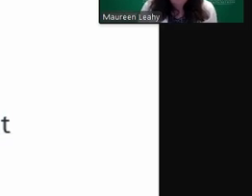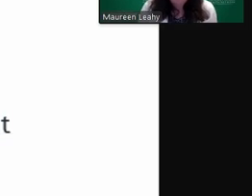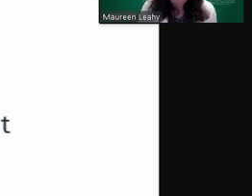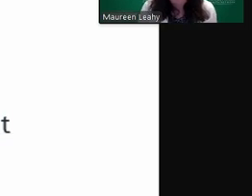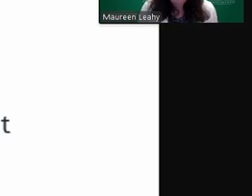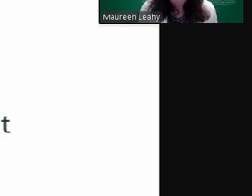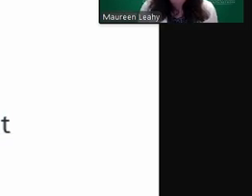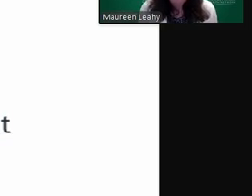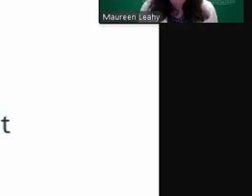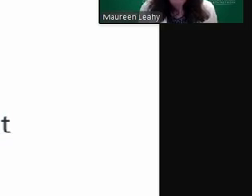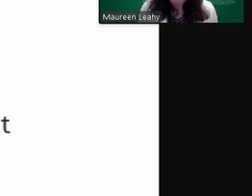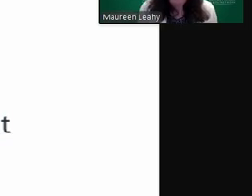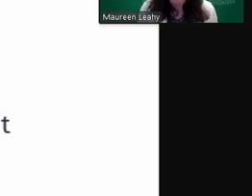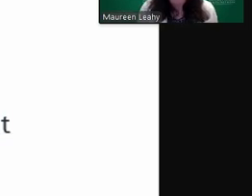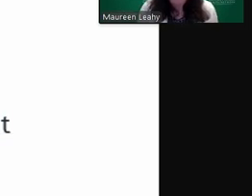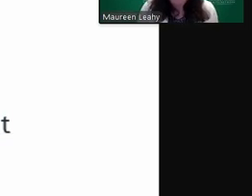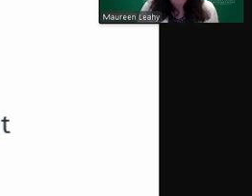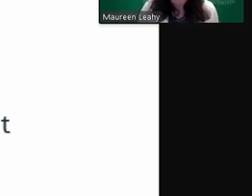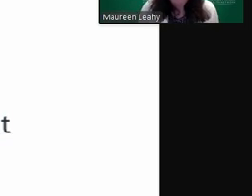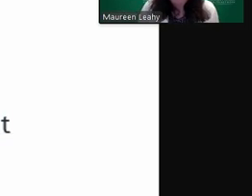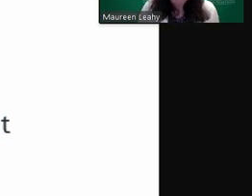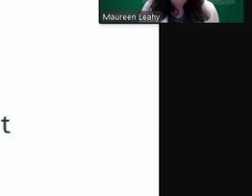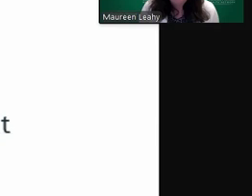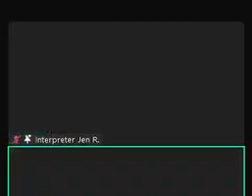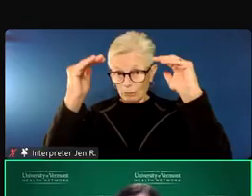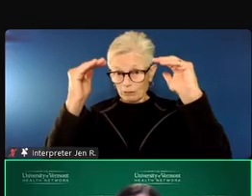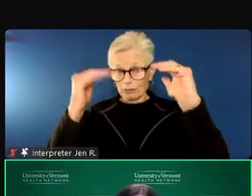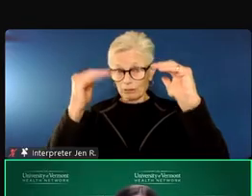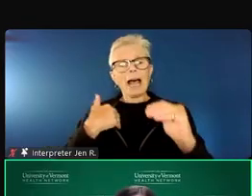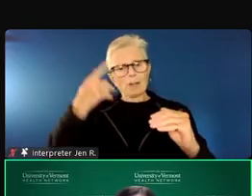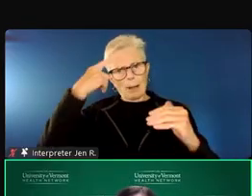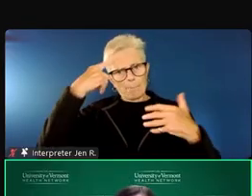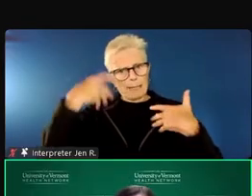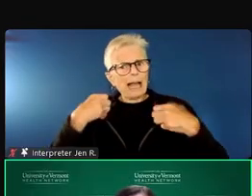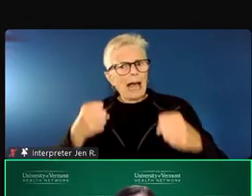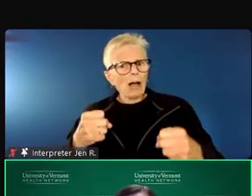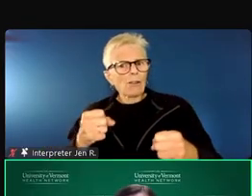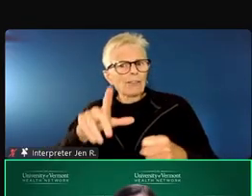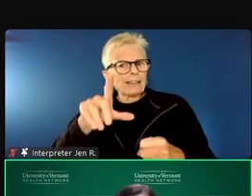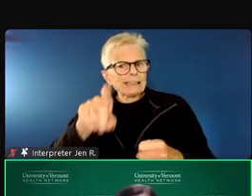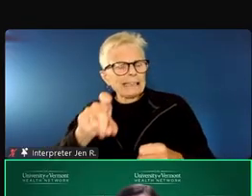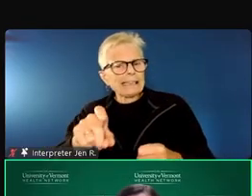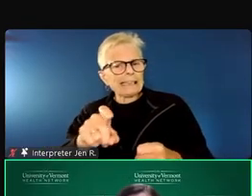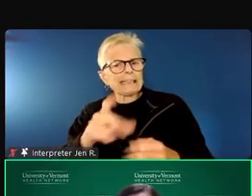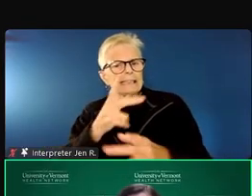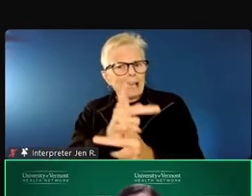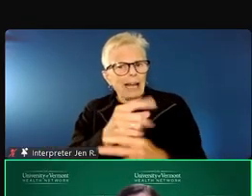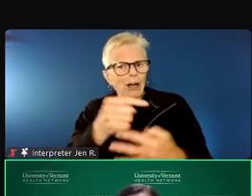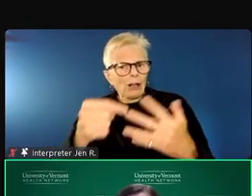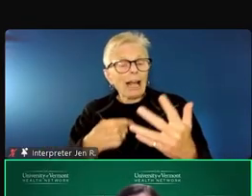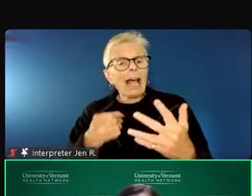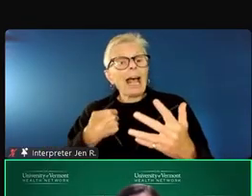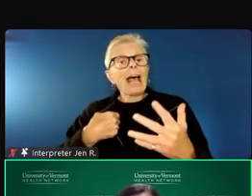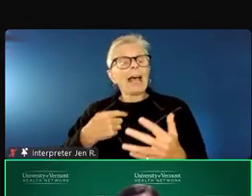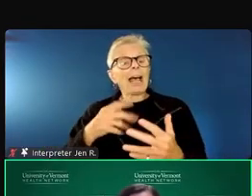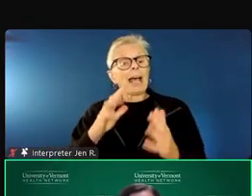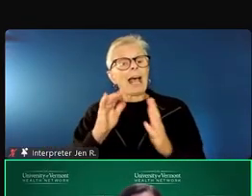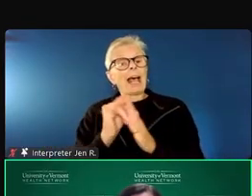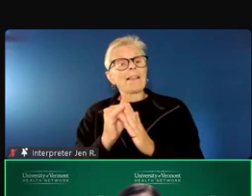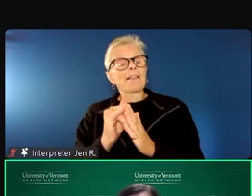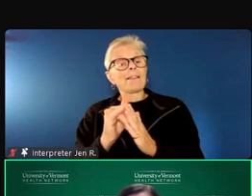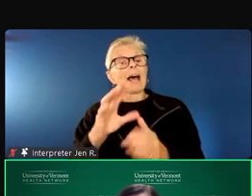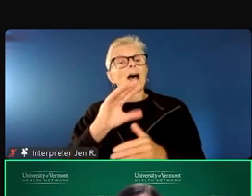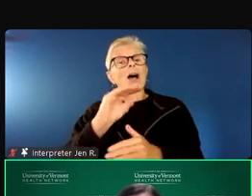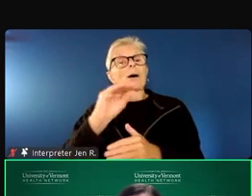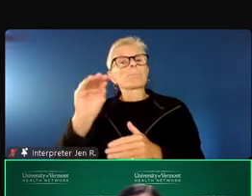25% of adults have a mental health need, and we have been able to replicate this percentage